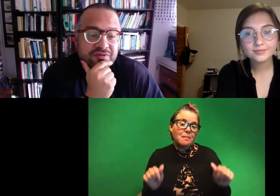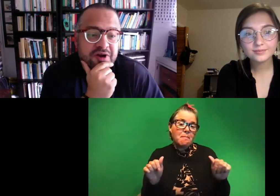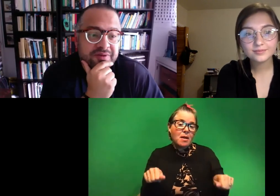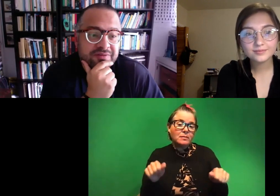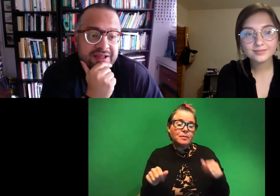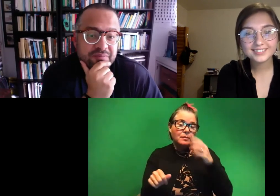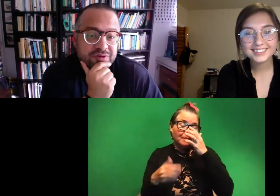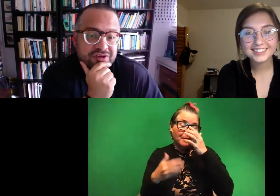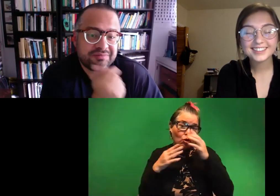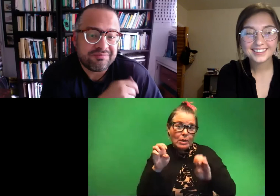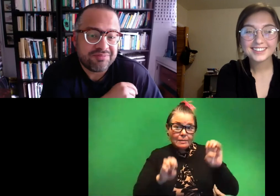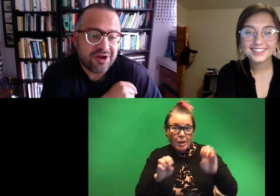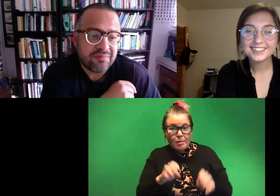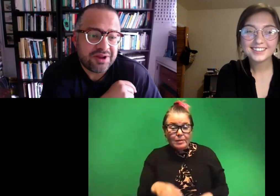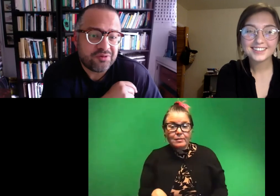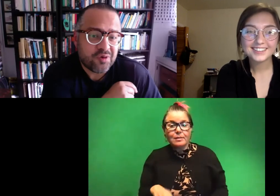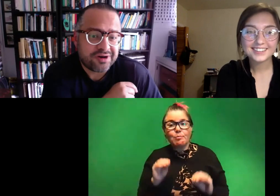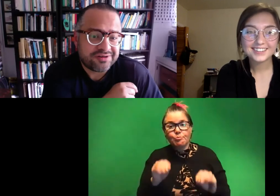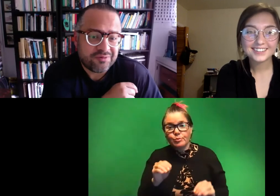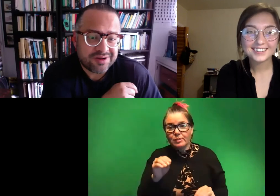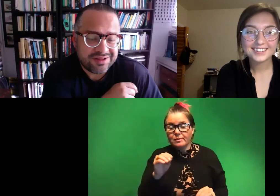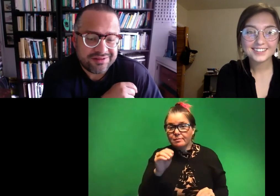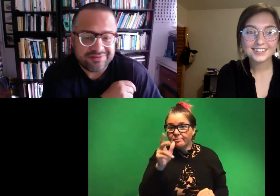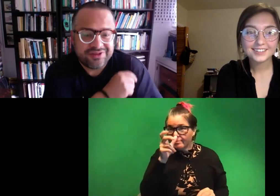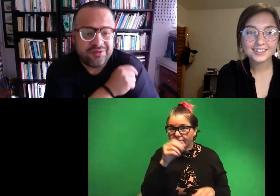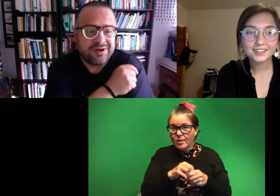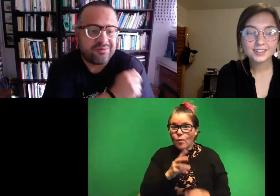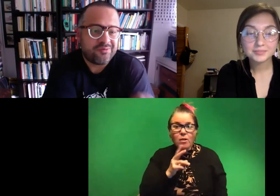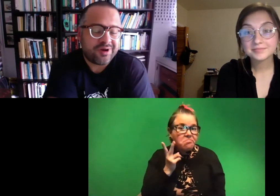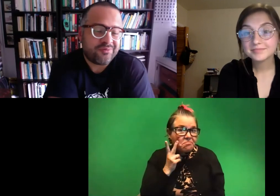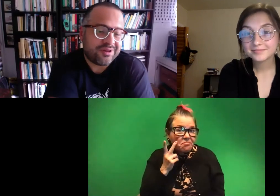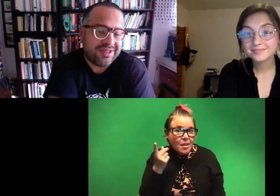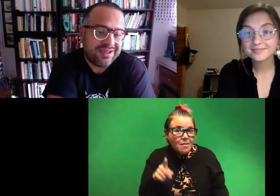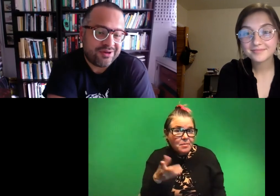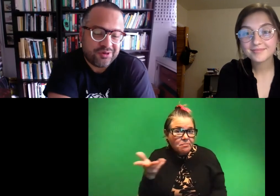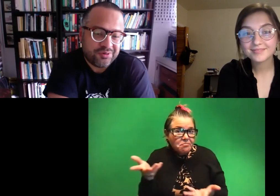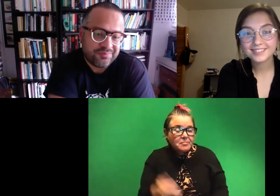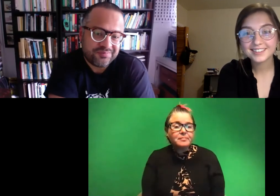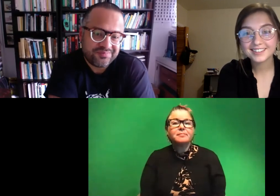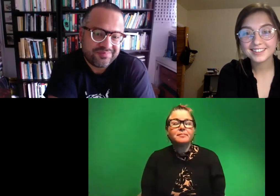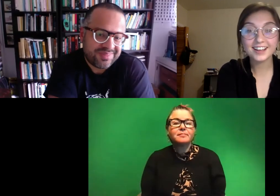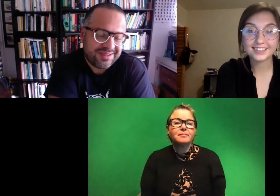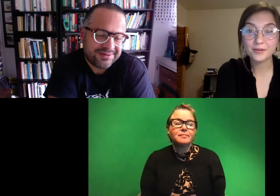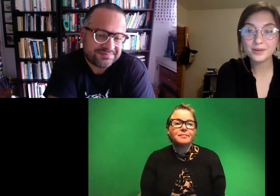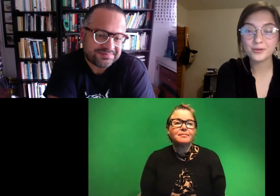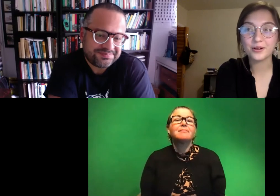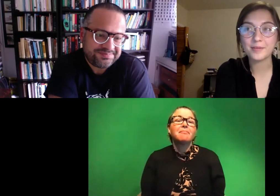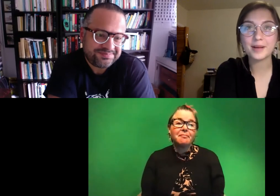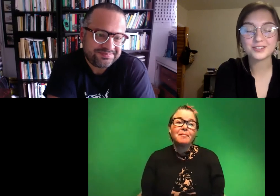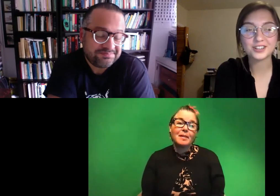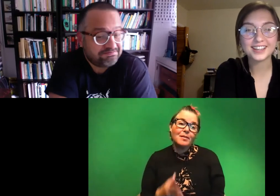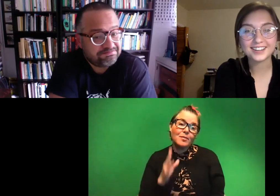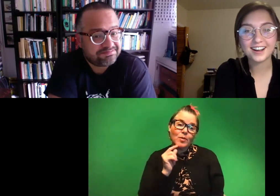good experiment, like put some dung beetles in water and what, and see what they could do. Yeah, that would be cool.